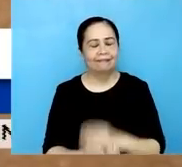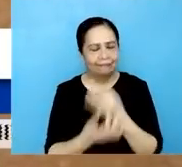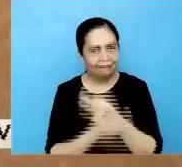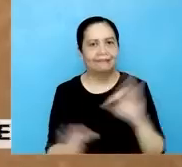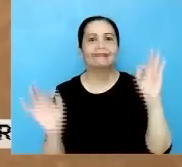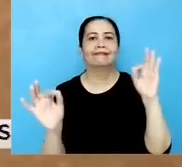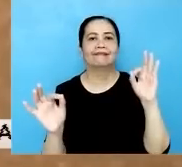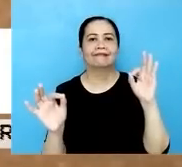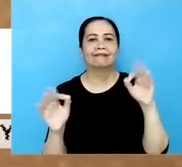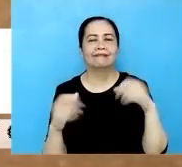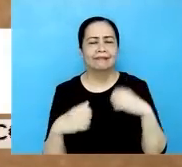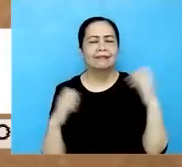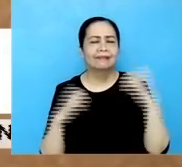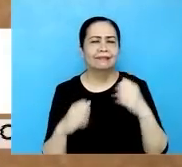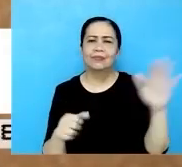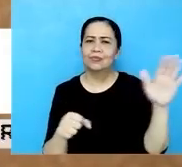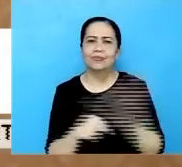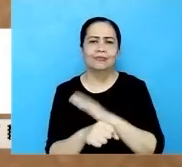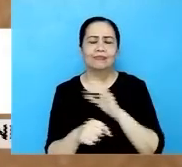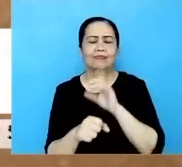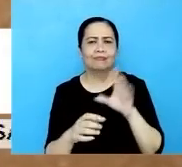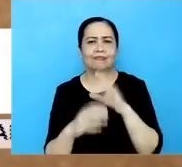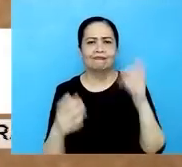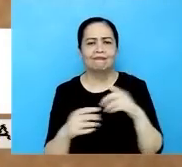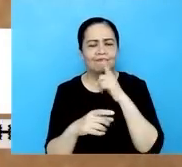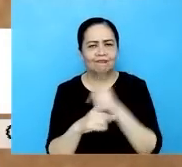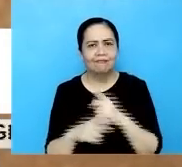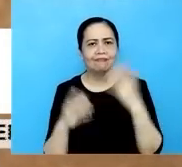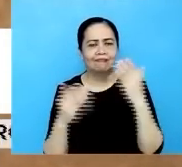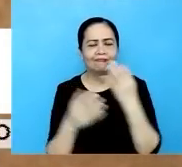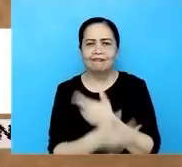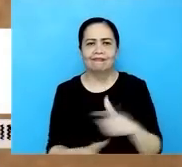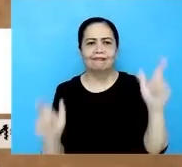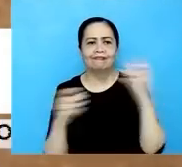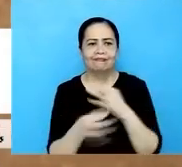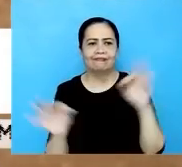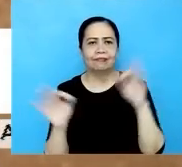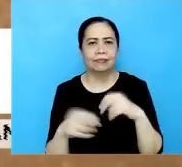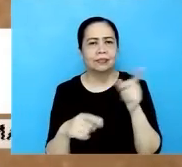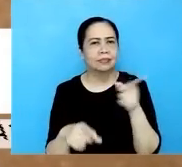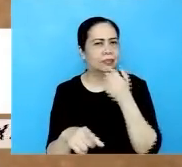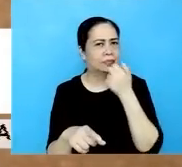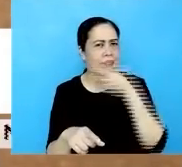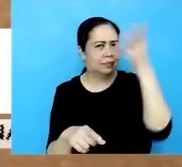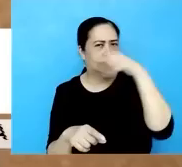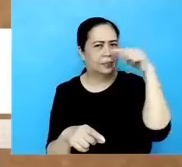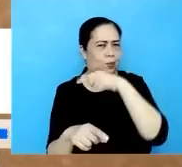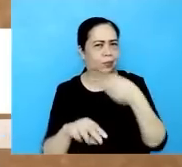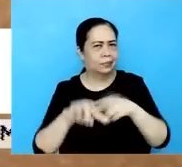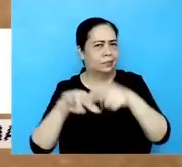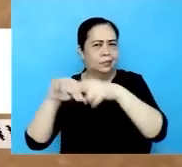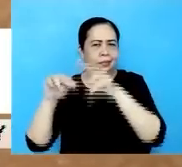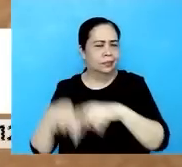and anticipate her full vindication and eventual liberty. The false narrative and web of lies that led